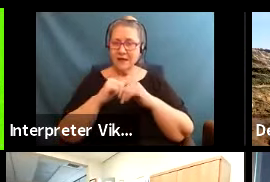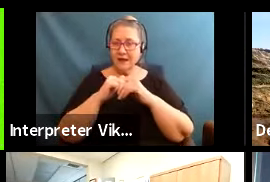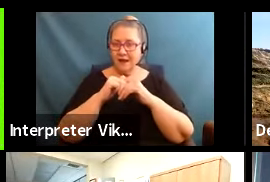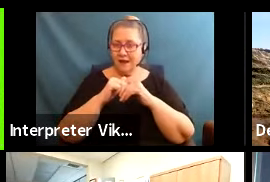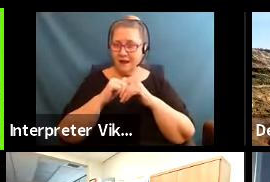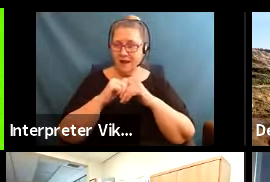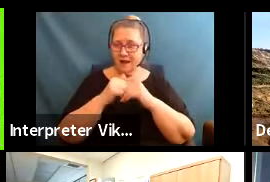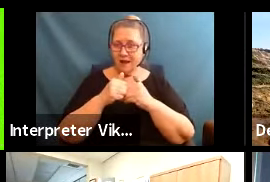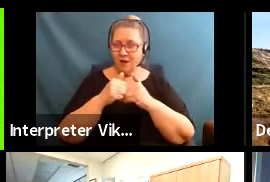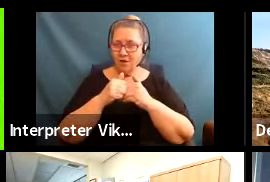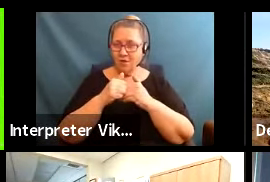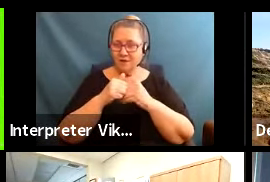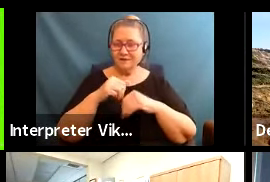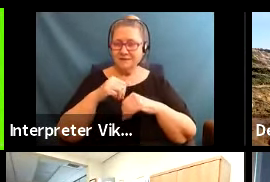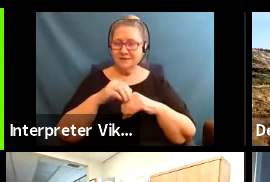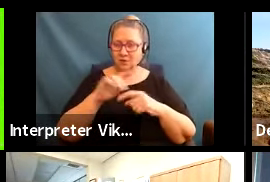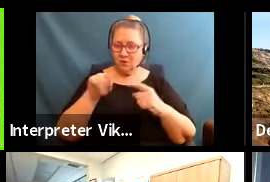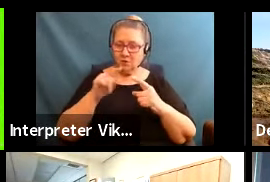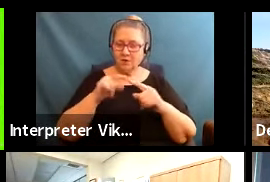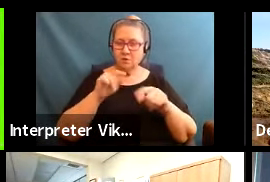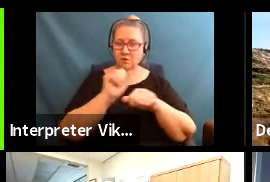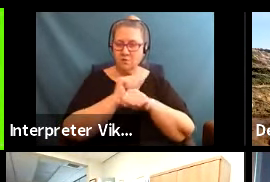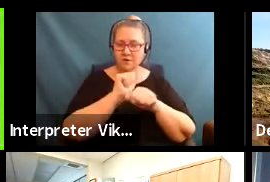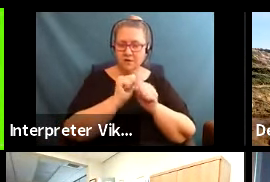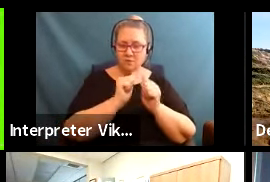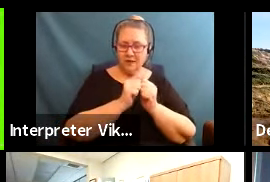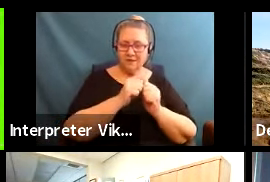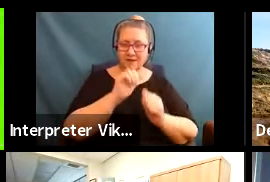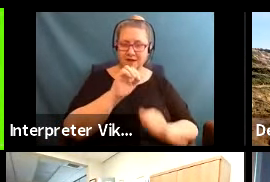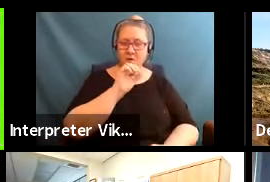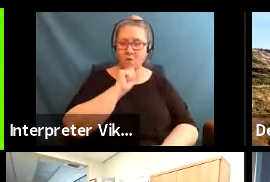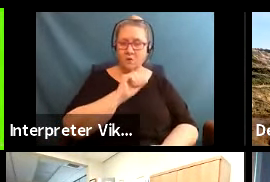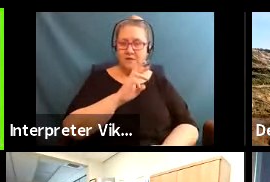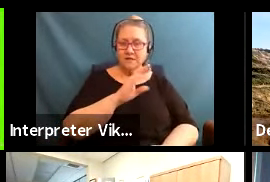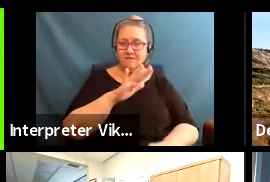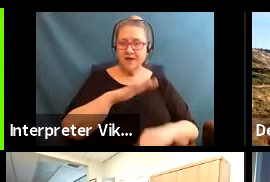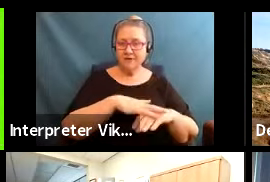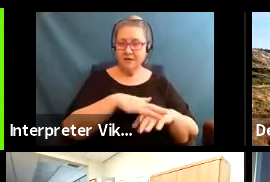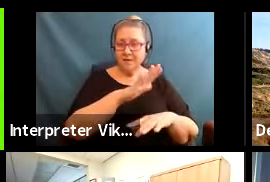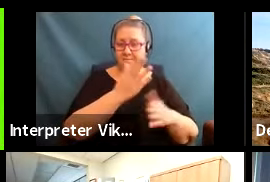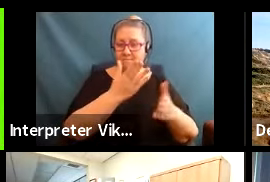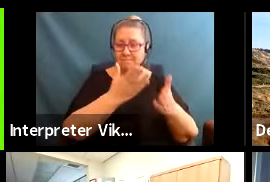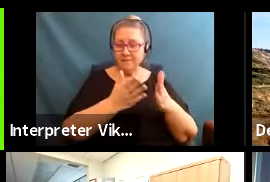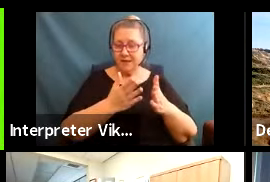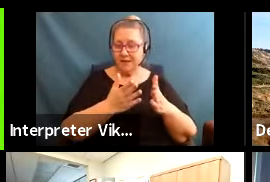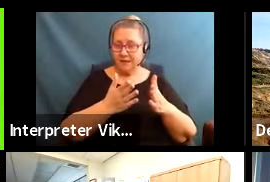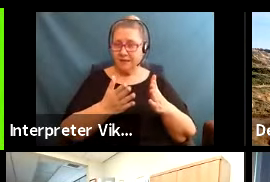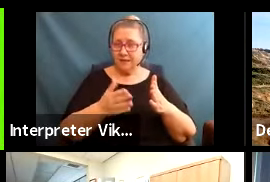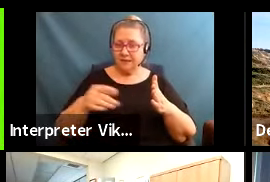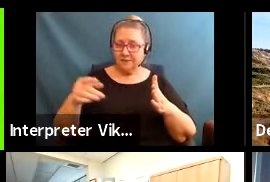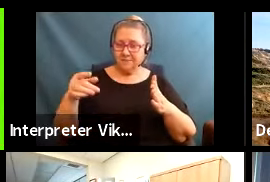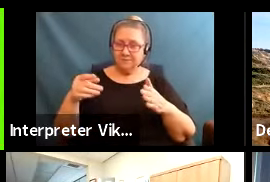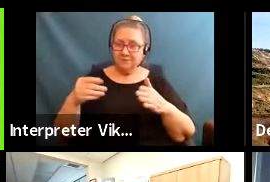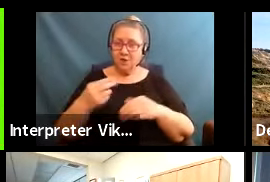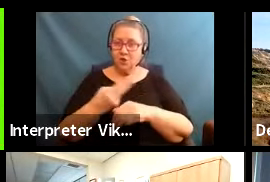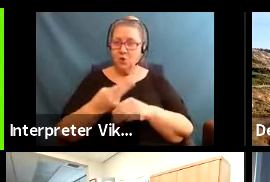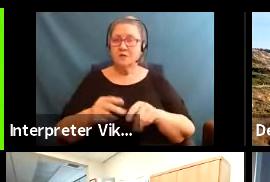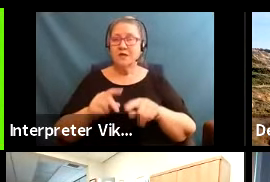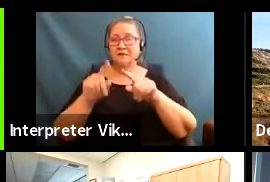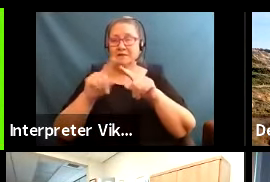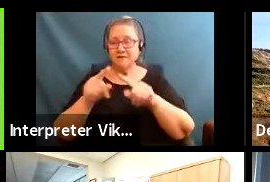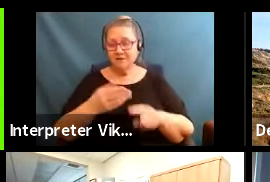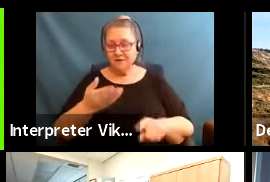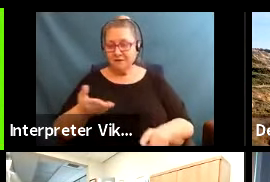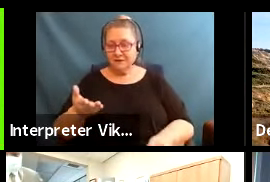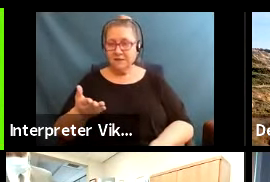the 65+ how we can target and maybe leverage more resources for those who